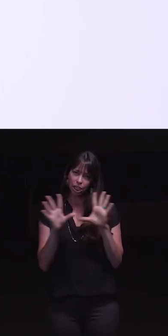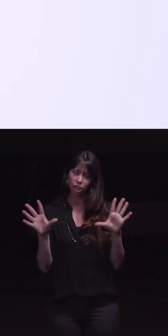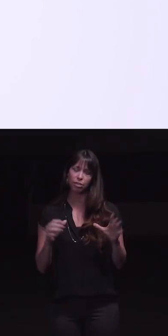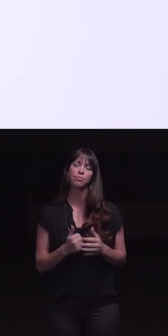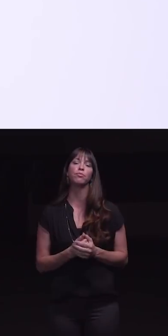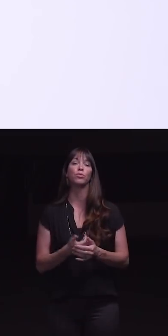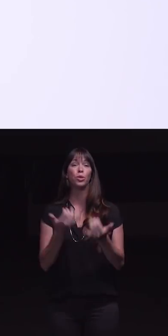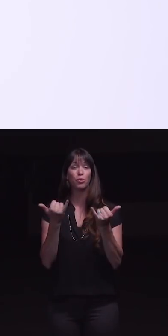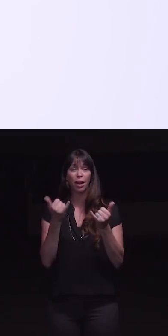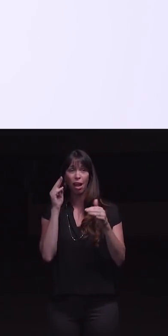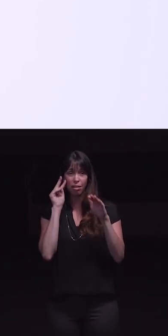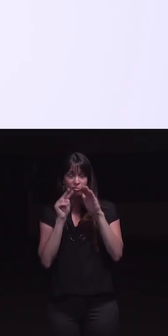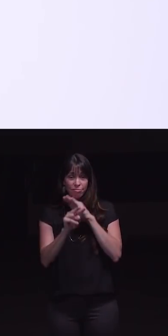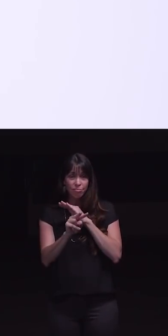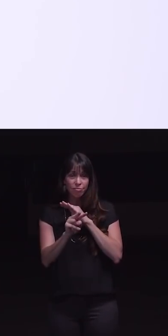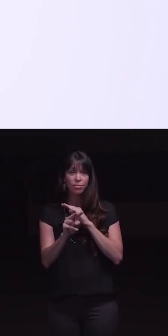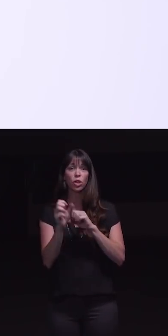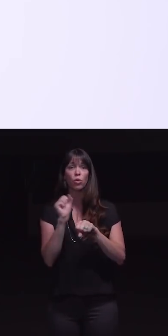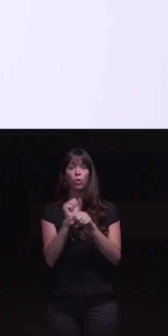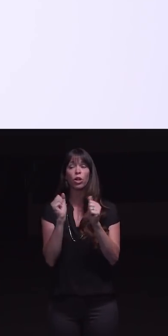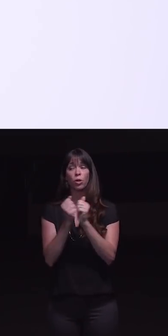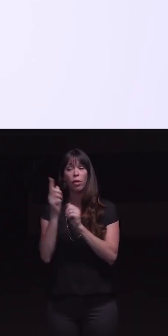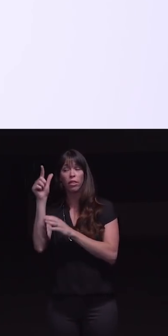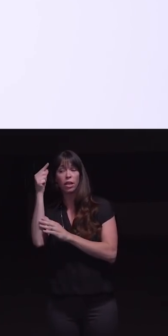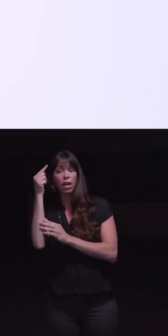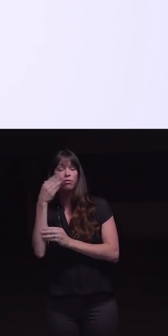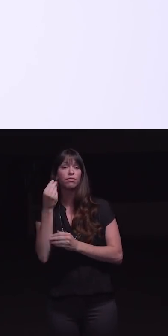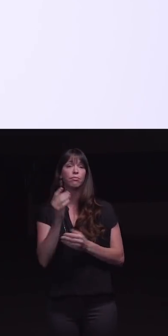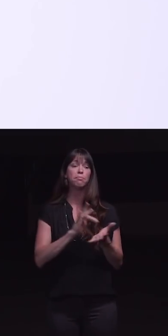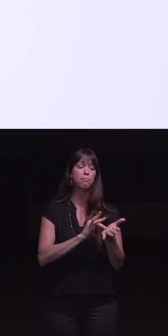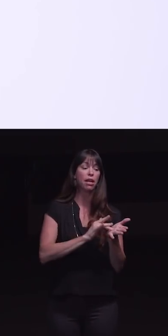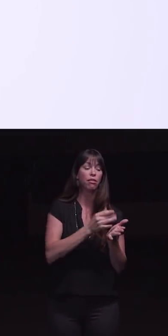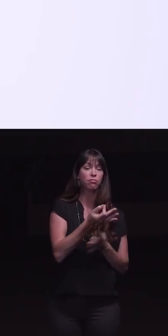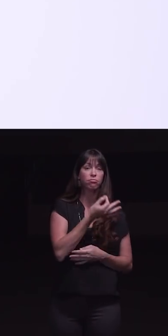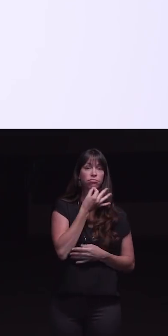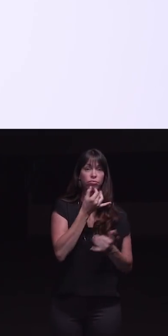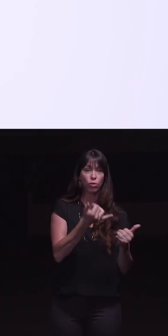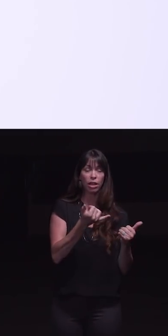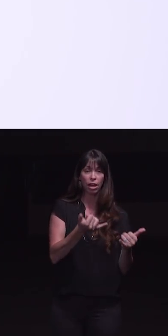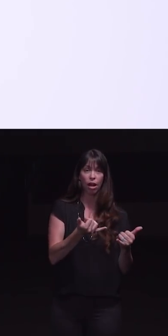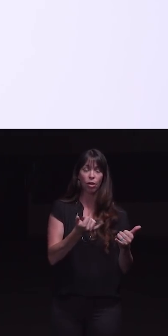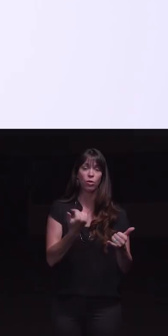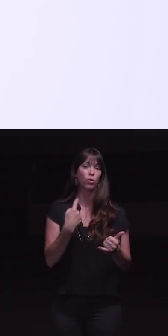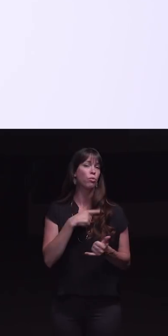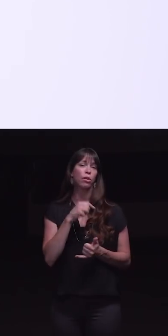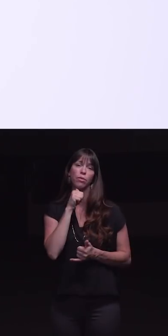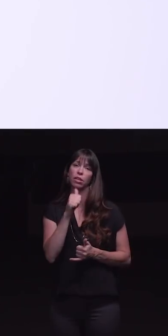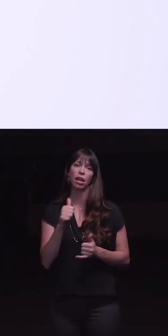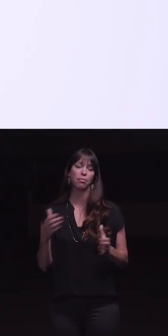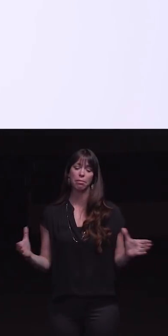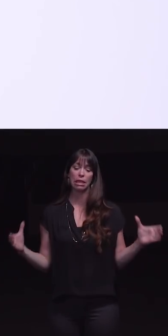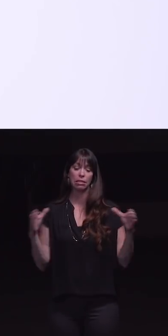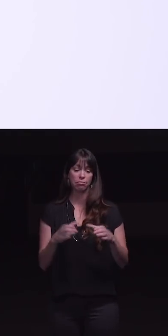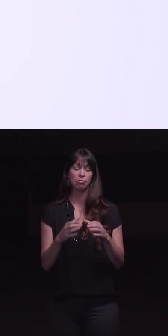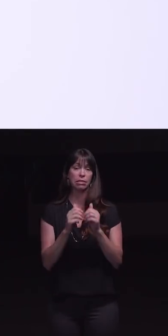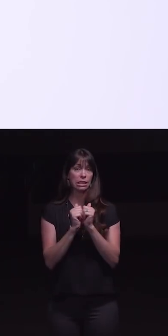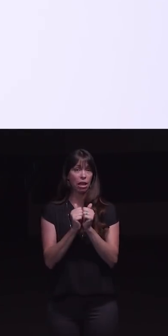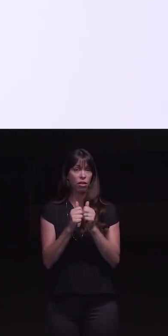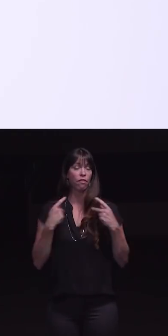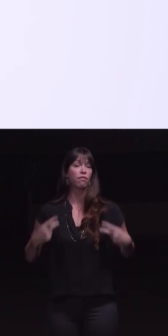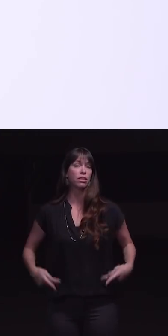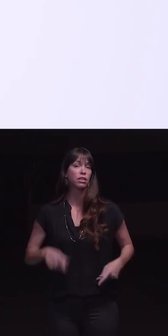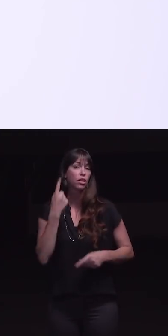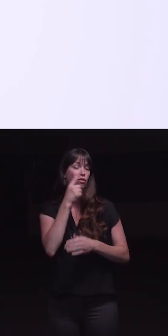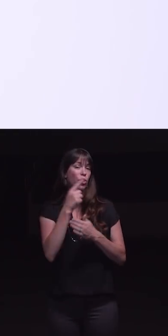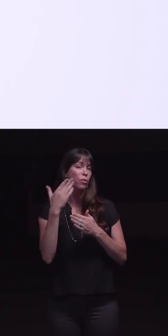I can see right now working directly with our governor and medical experts in our community, we will not be gathering physically for